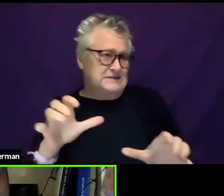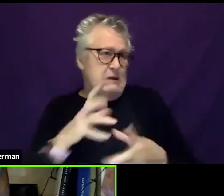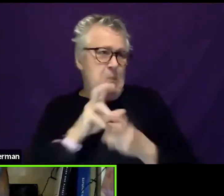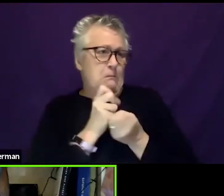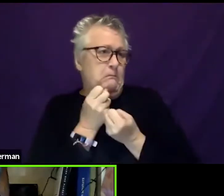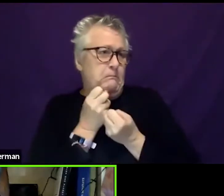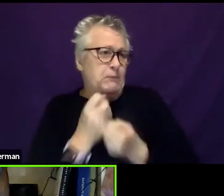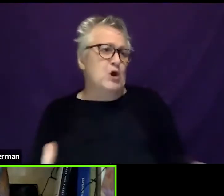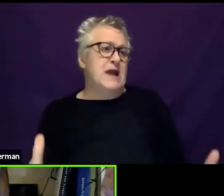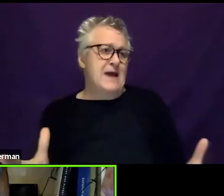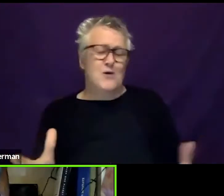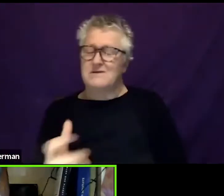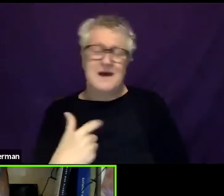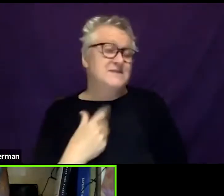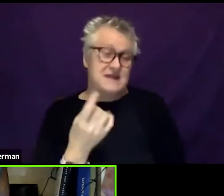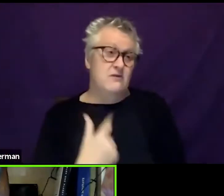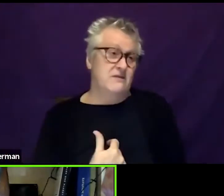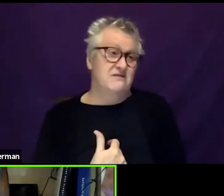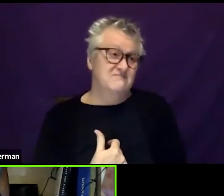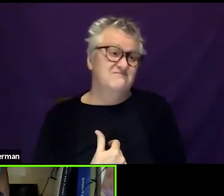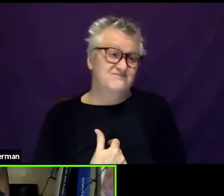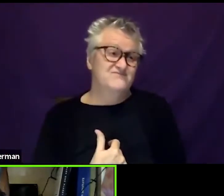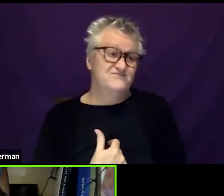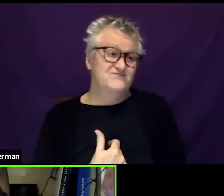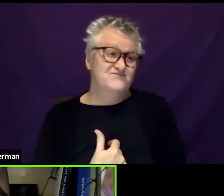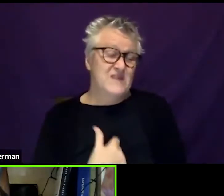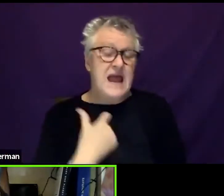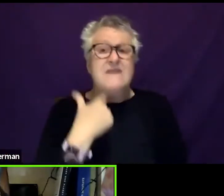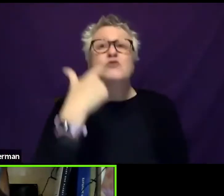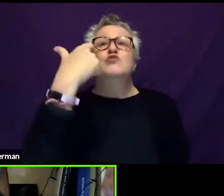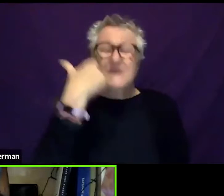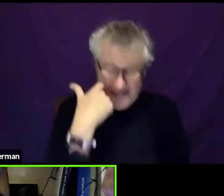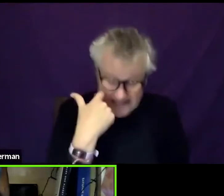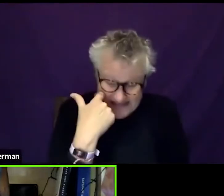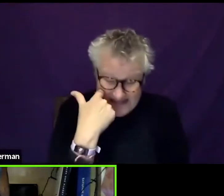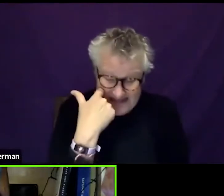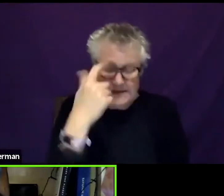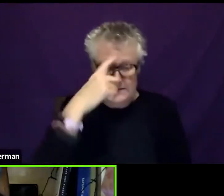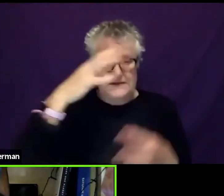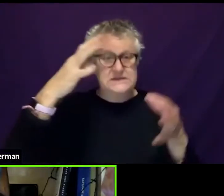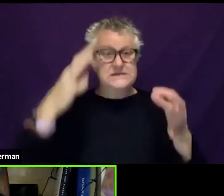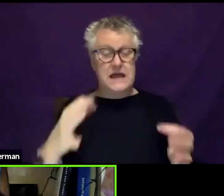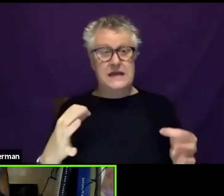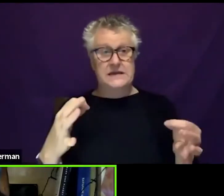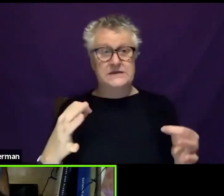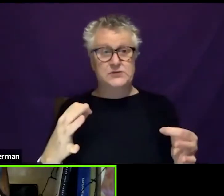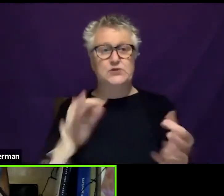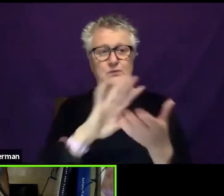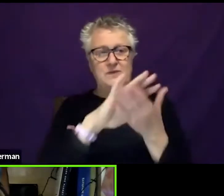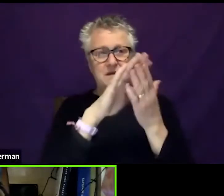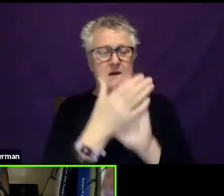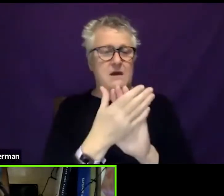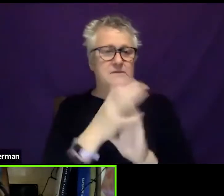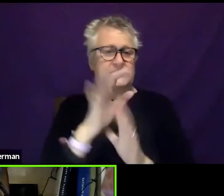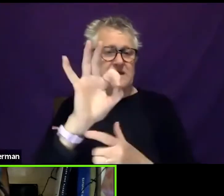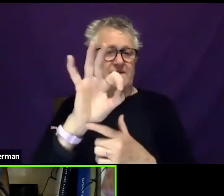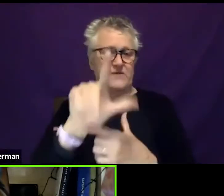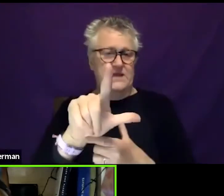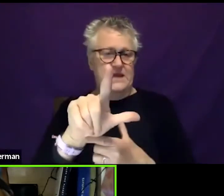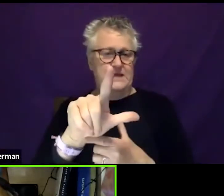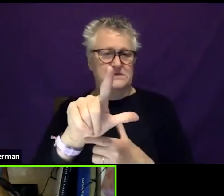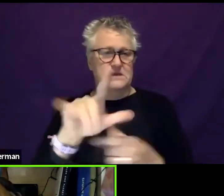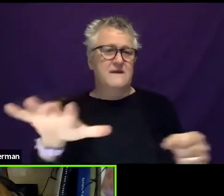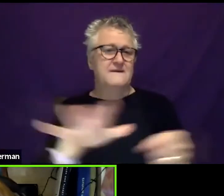So I have recently made the decision to go freelance full time,